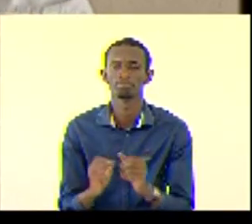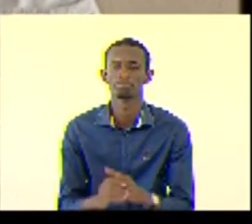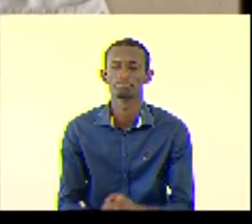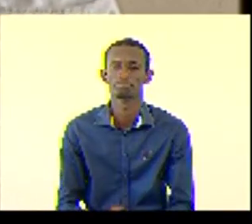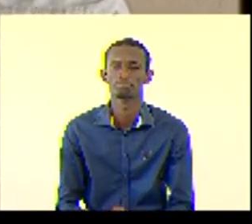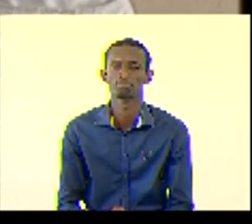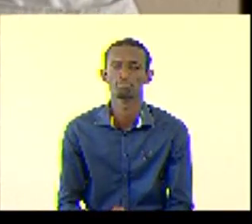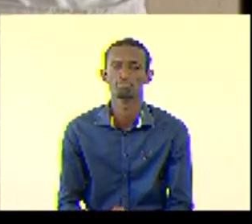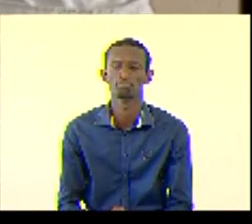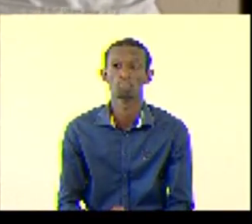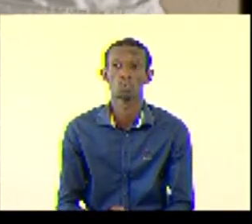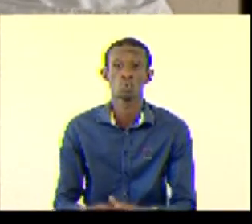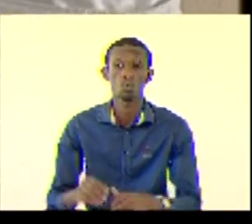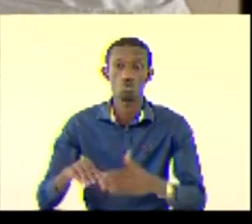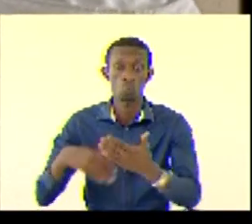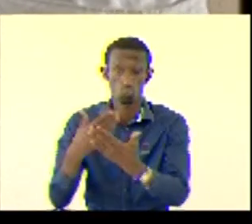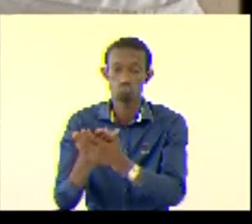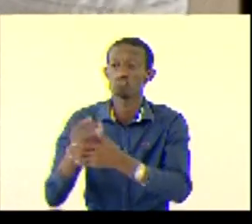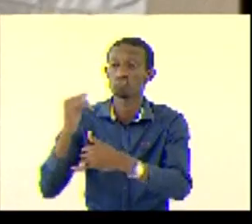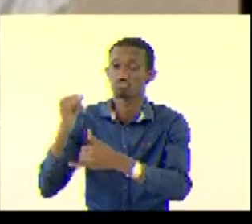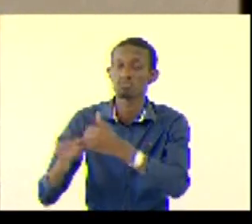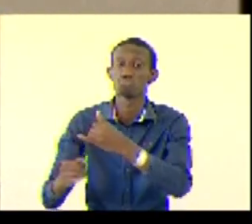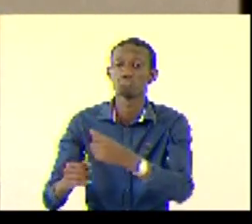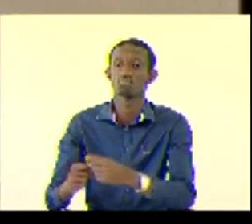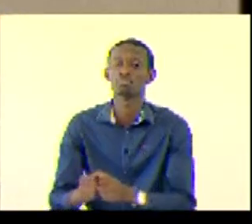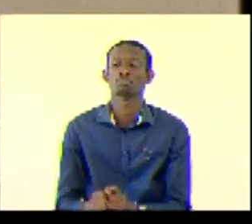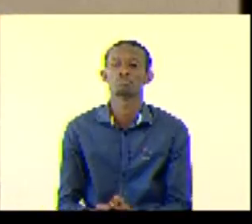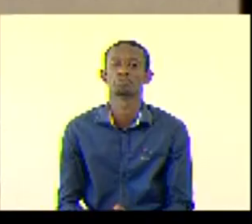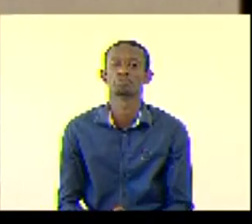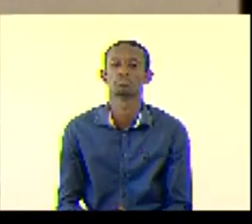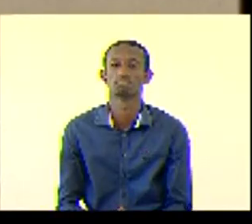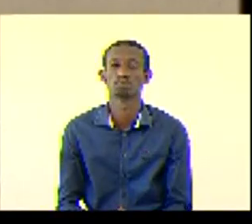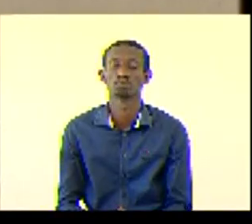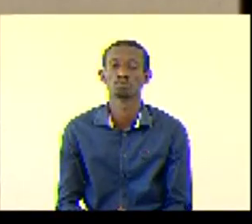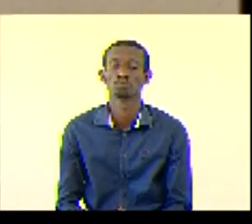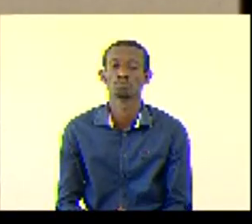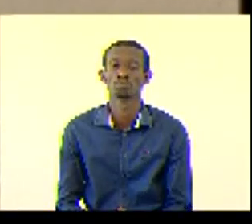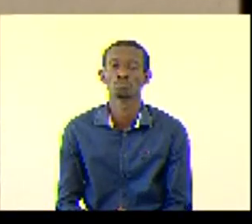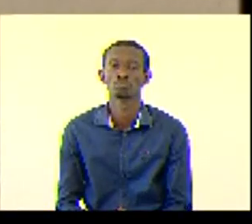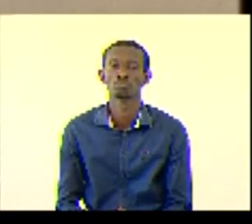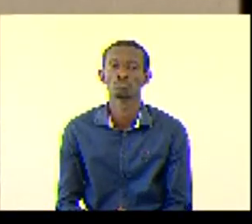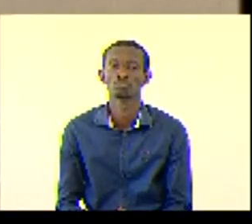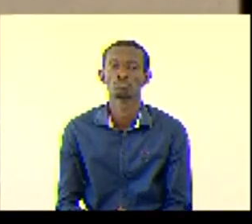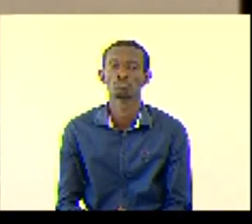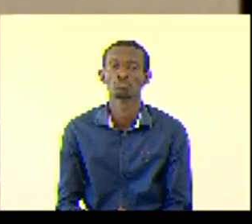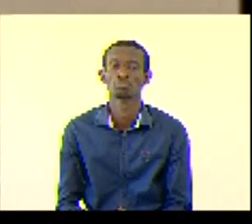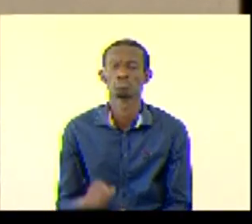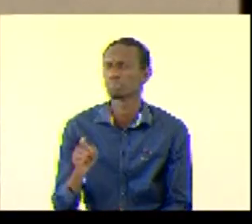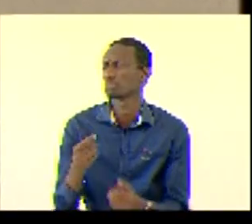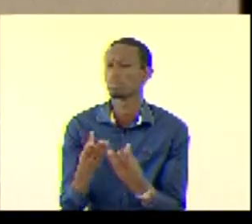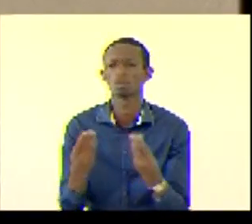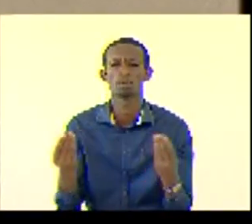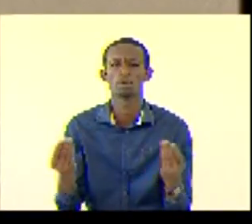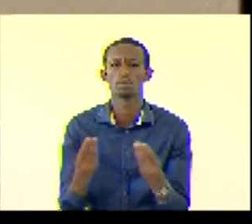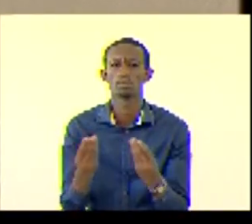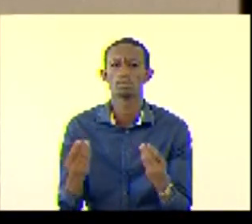at the end of the reaction. At the end of the reaction. That is simply the cut. We had talked